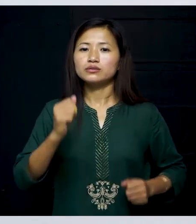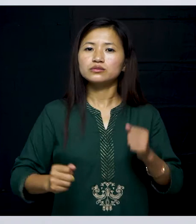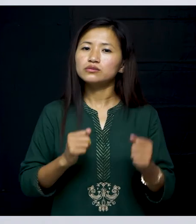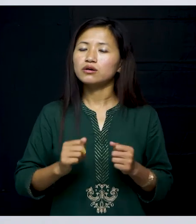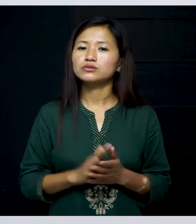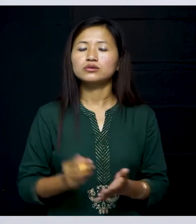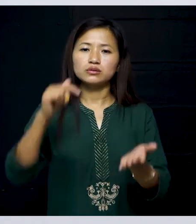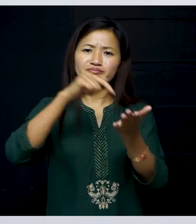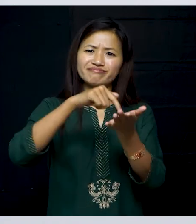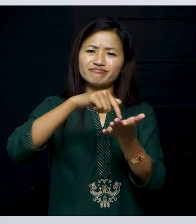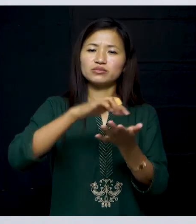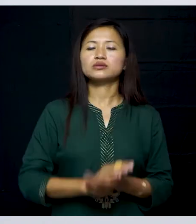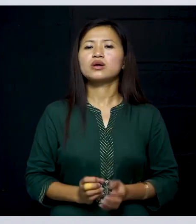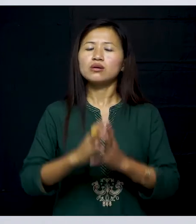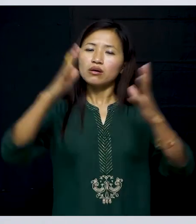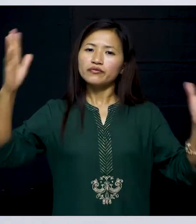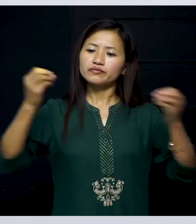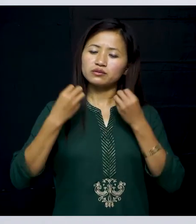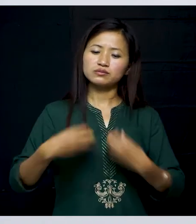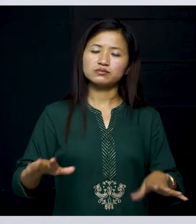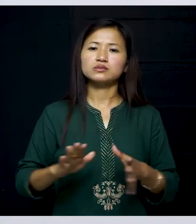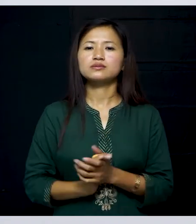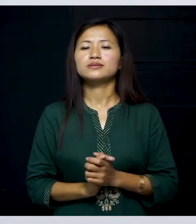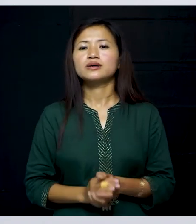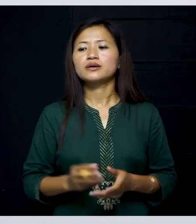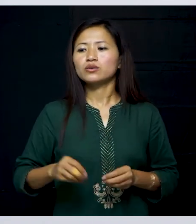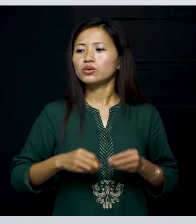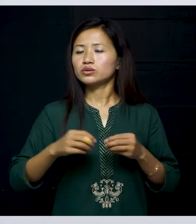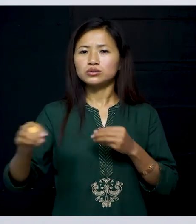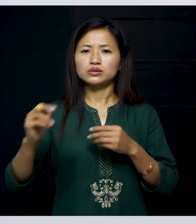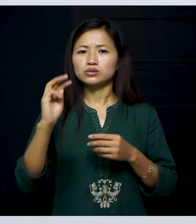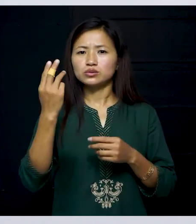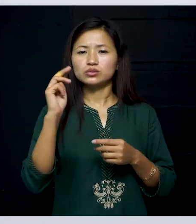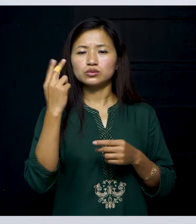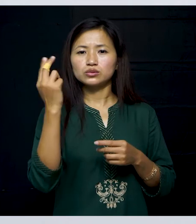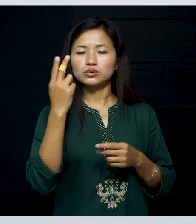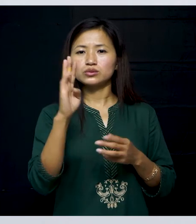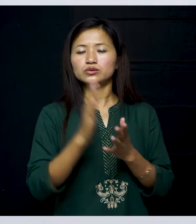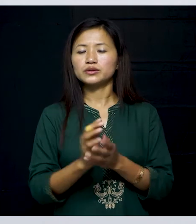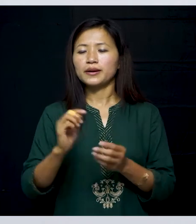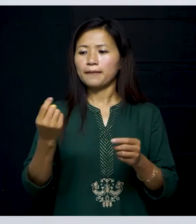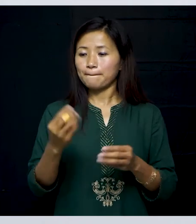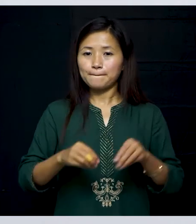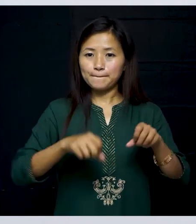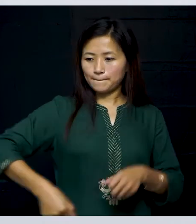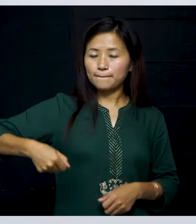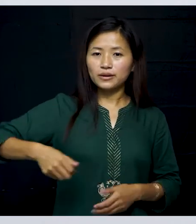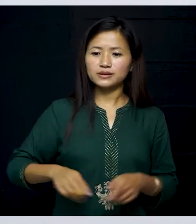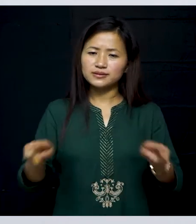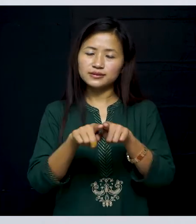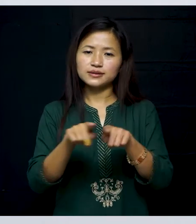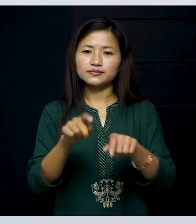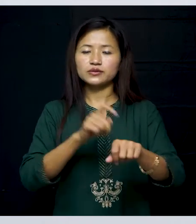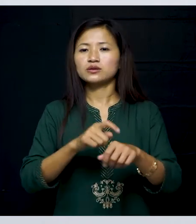that spot, a lot of time would be wasted. And so they would be passing 2-3 buckets of water at the same time, and then instead of running and